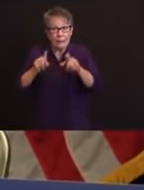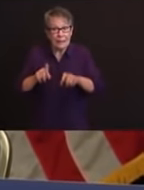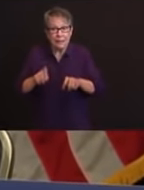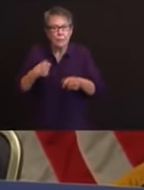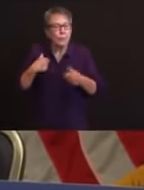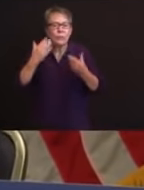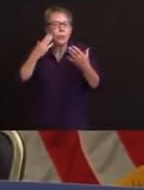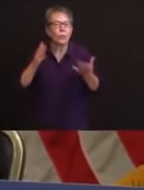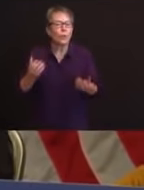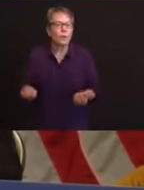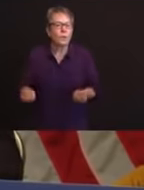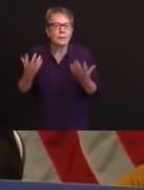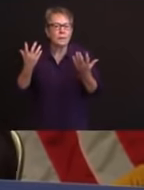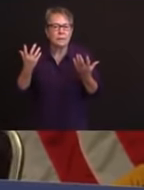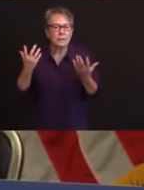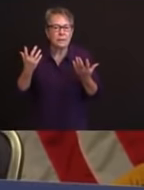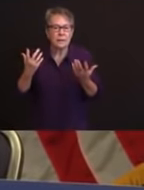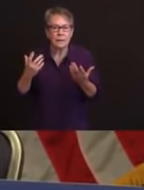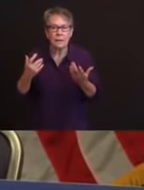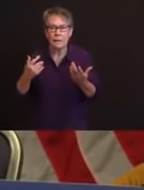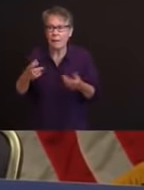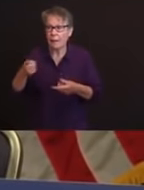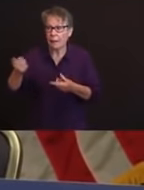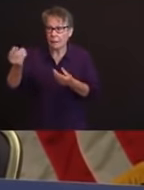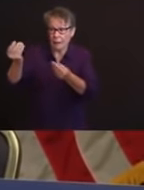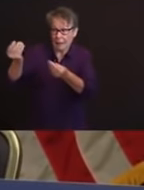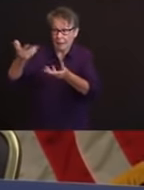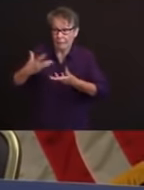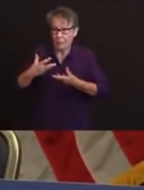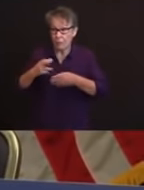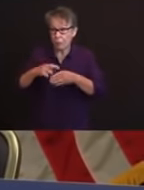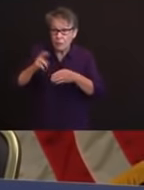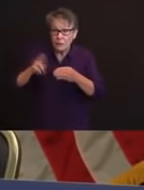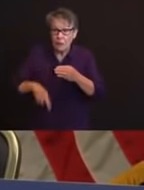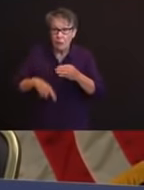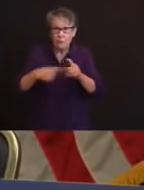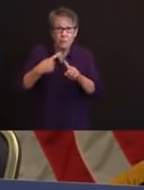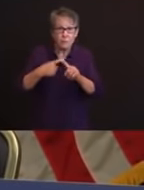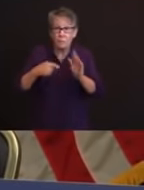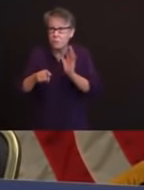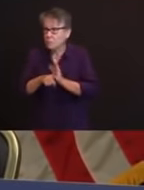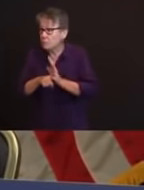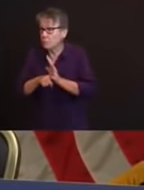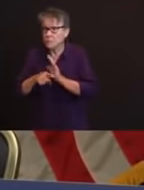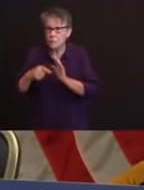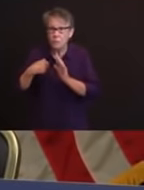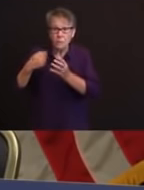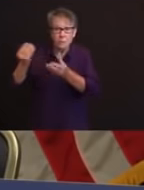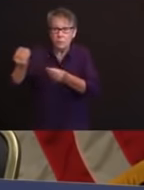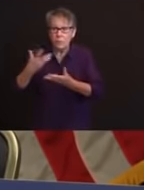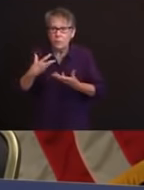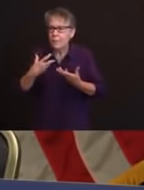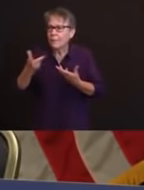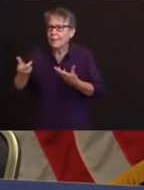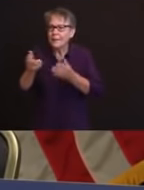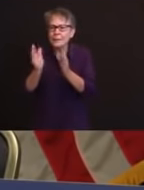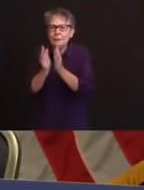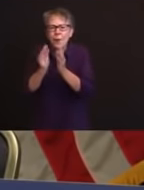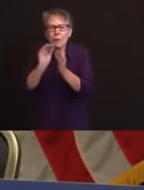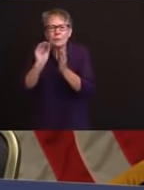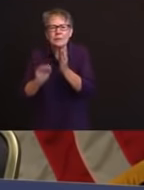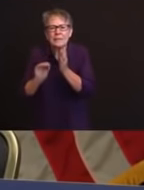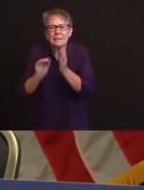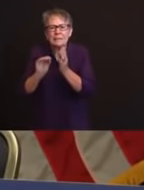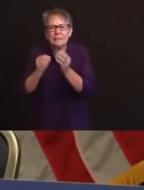don't report those results out because we know they're just a fraction of what is actually being done. Exactly what that fraction is, like I